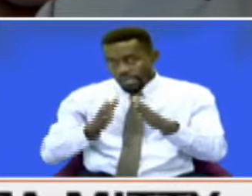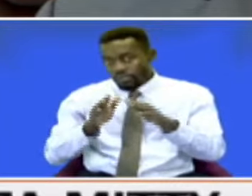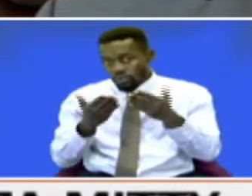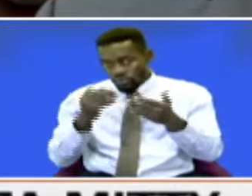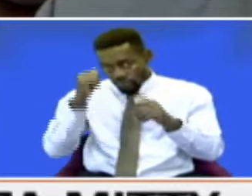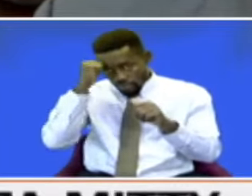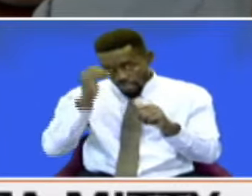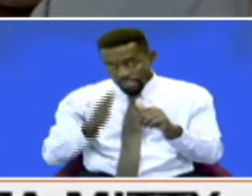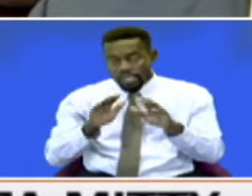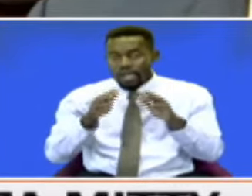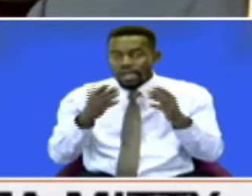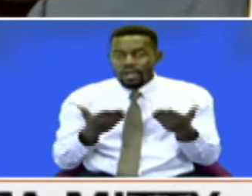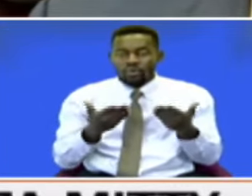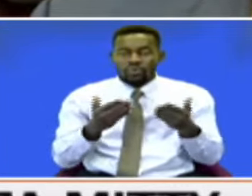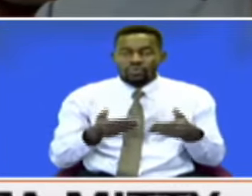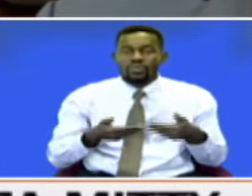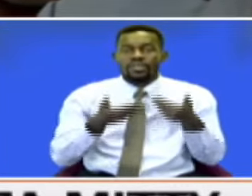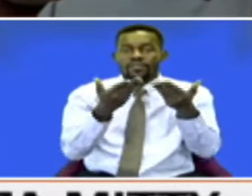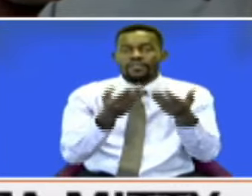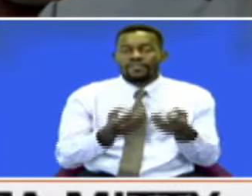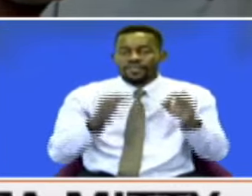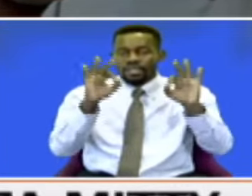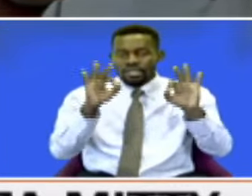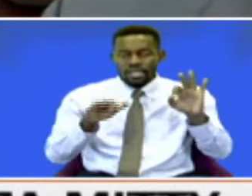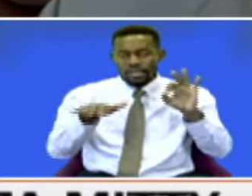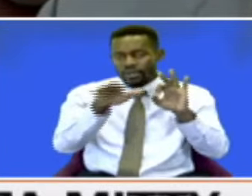or you are teaching the young one, the learners, how to be generous to the community and to help them and stand with them